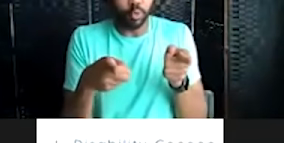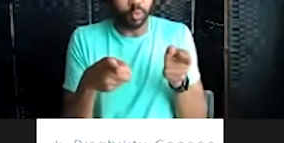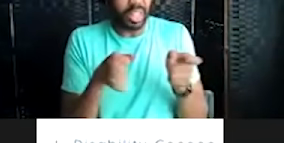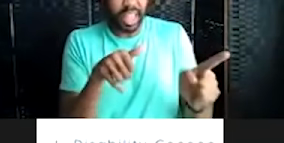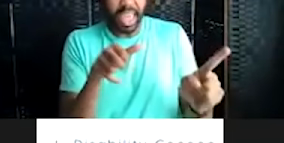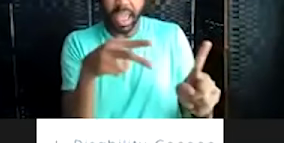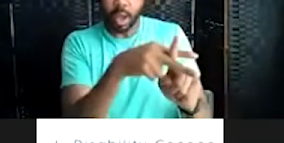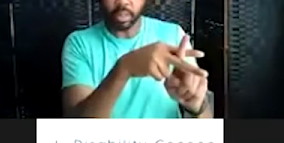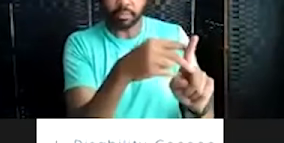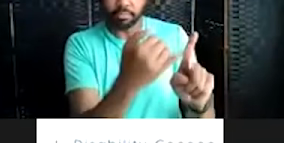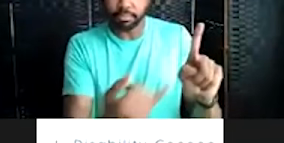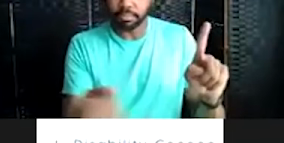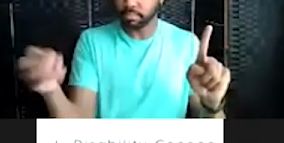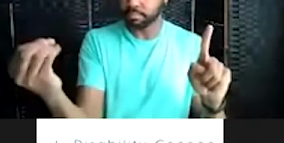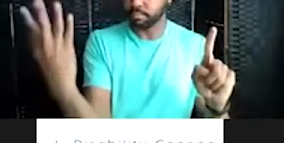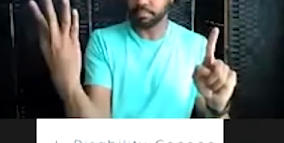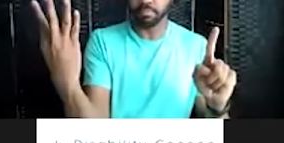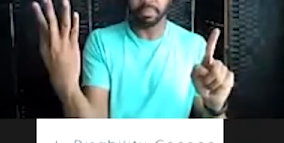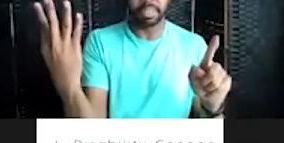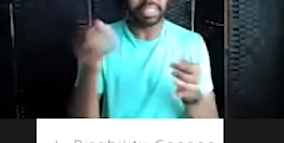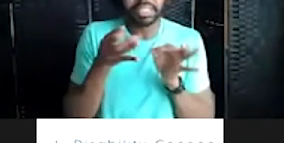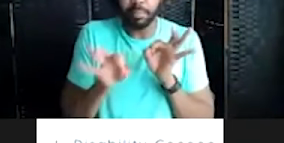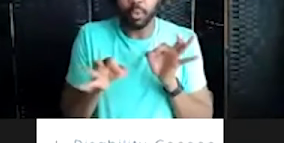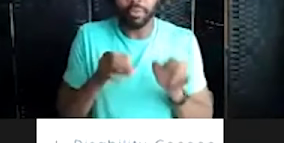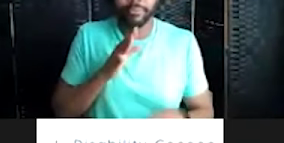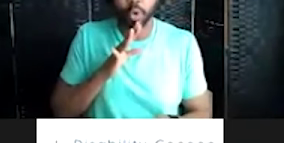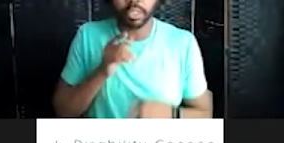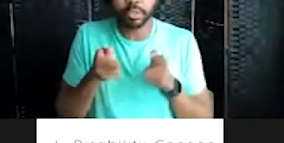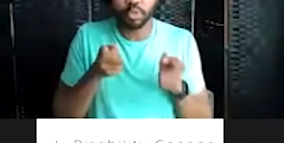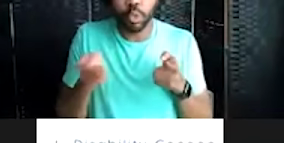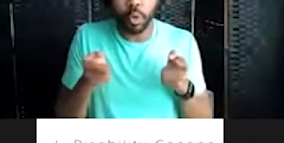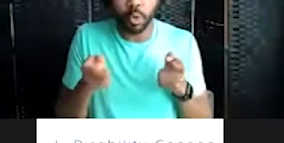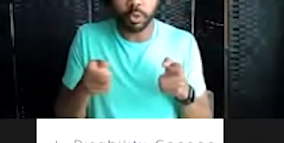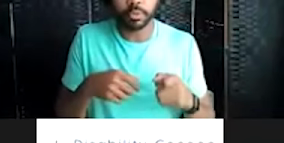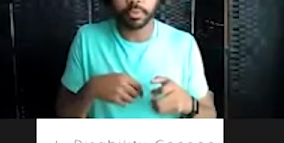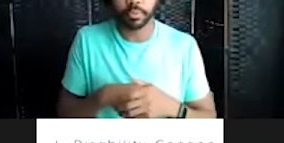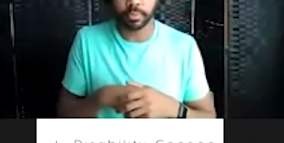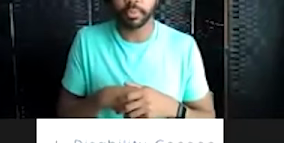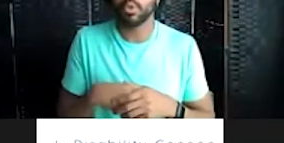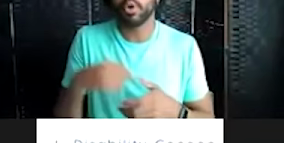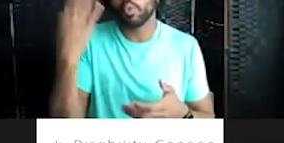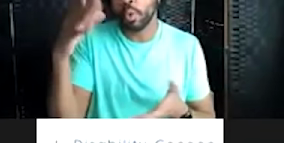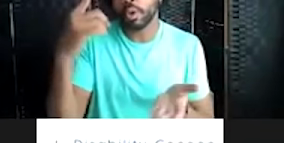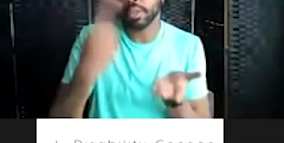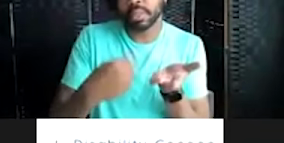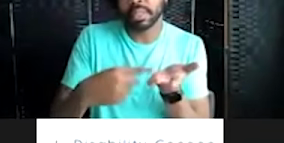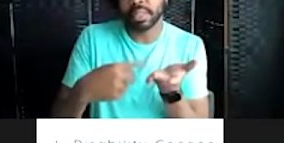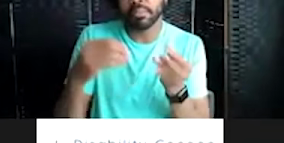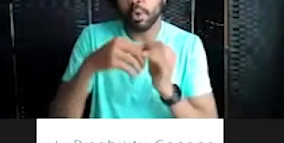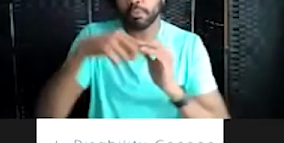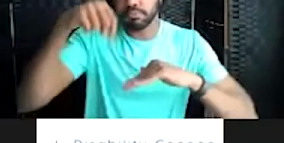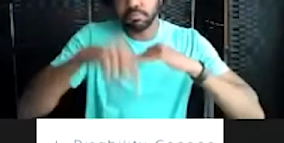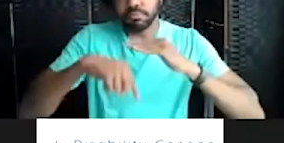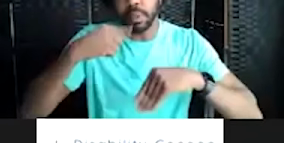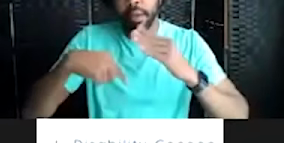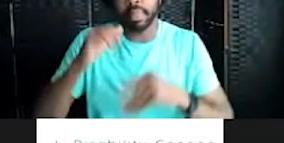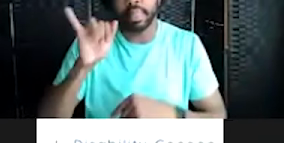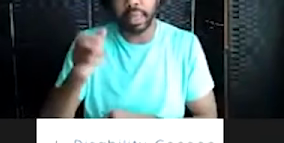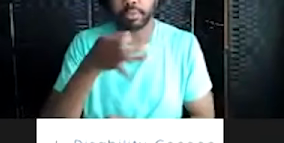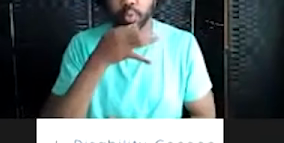and that appliance just by using my voice control of Alexa. And we'll talk a little bit more here about that here in just a bit.